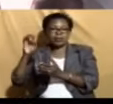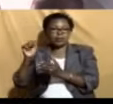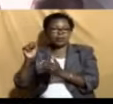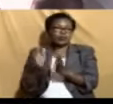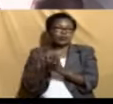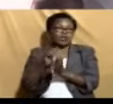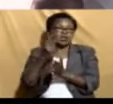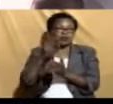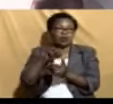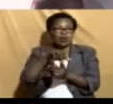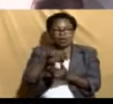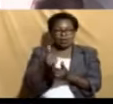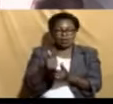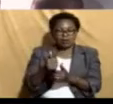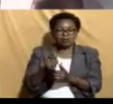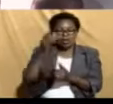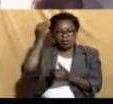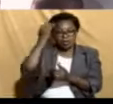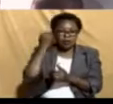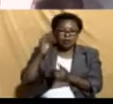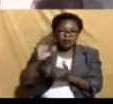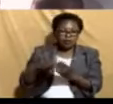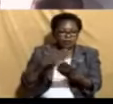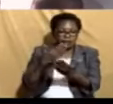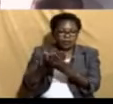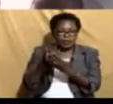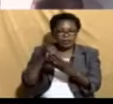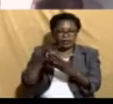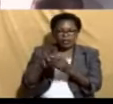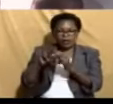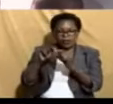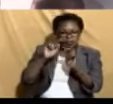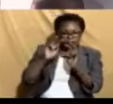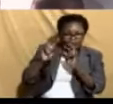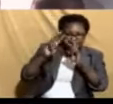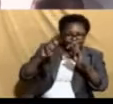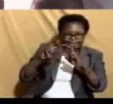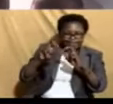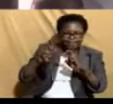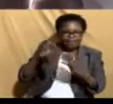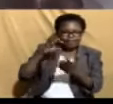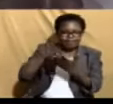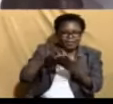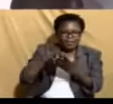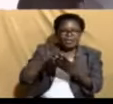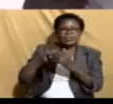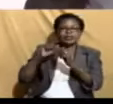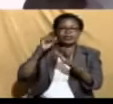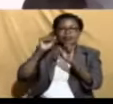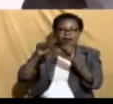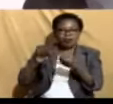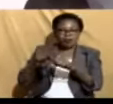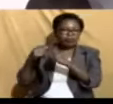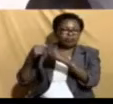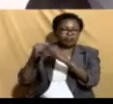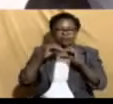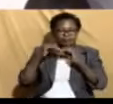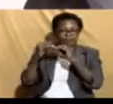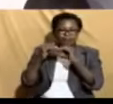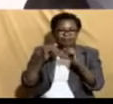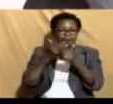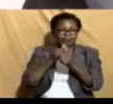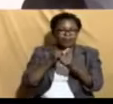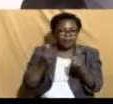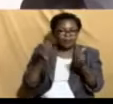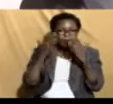Court of Appeal reconciled their apparent conflict as to the date of the general election under the current Constitution, and thereby underscored